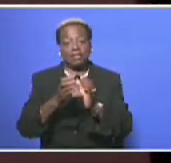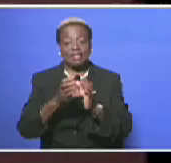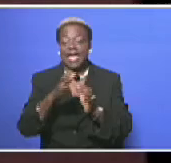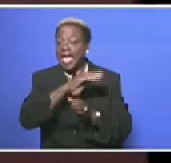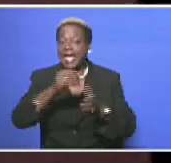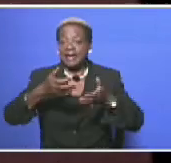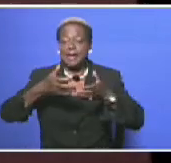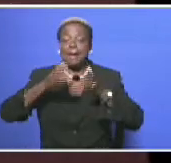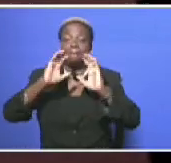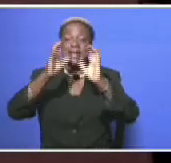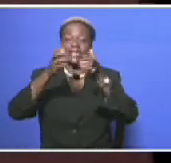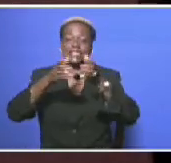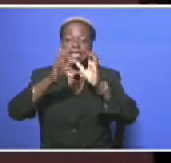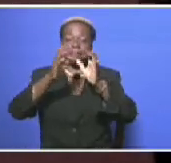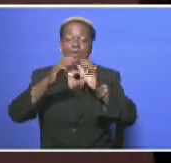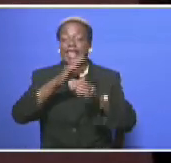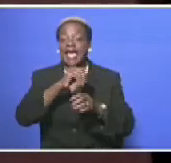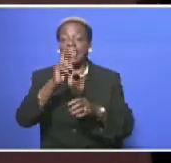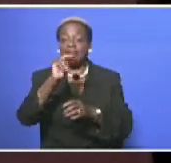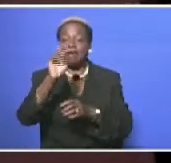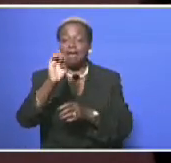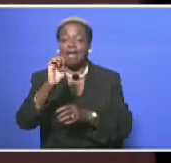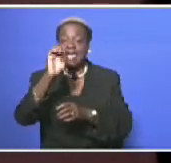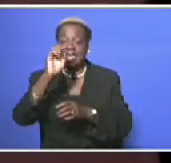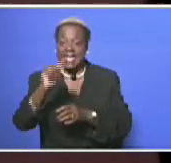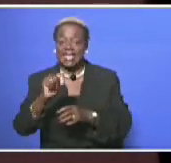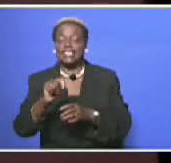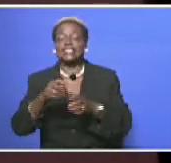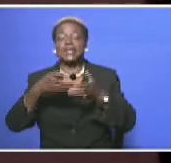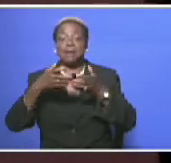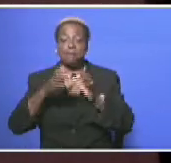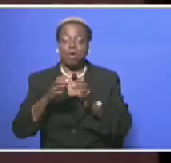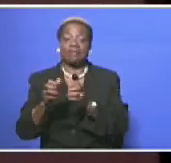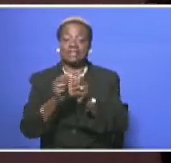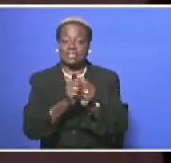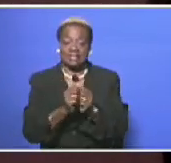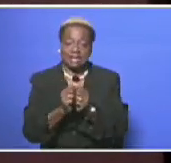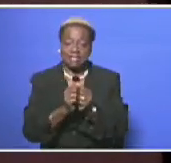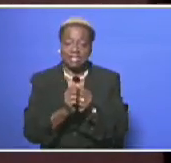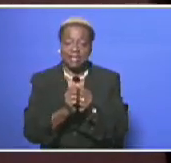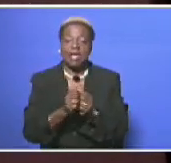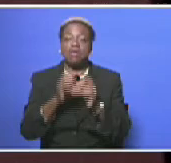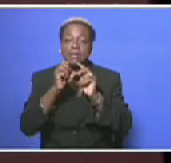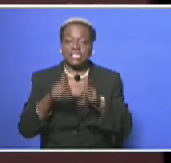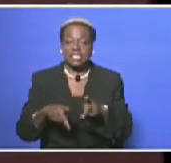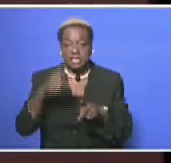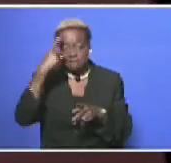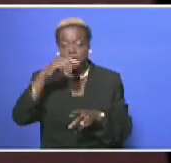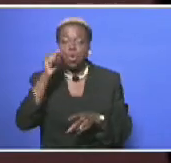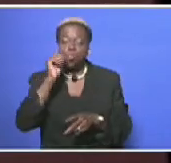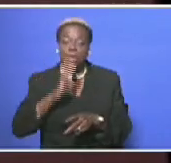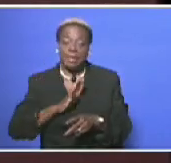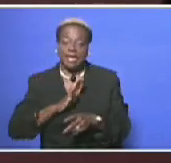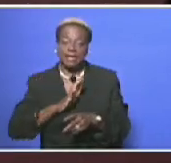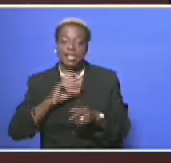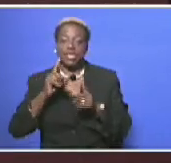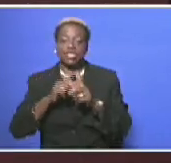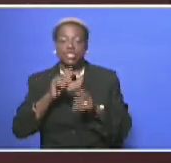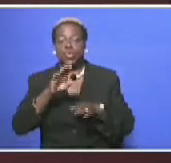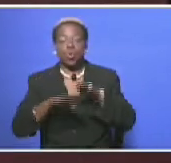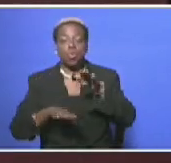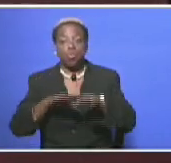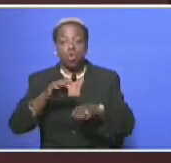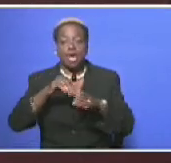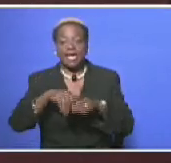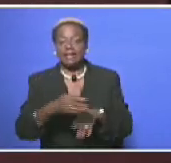well as basketball and netball. And so the opportunity for women to really walk in